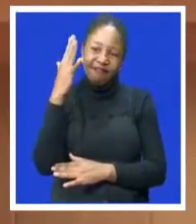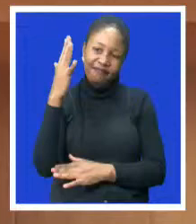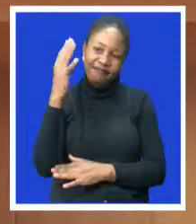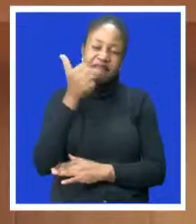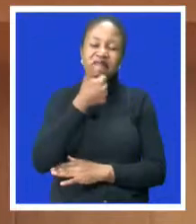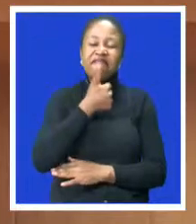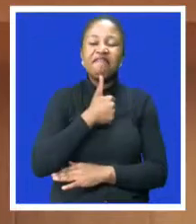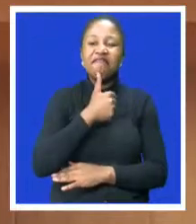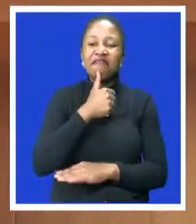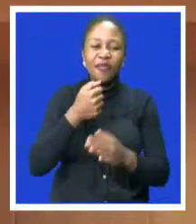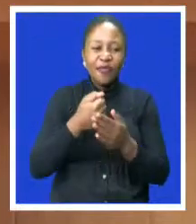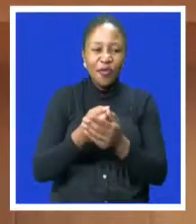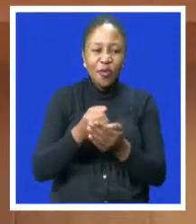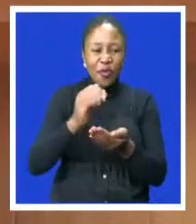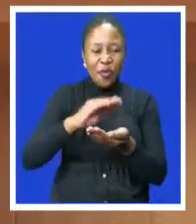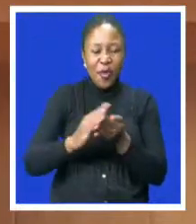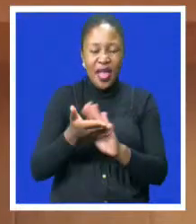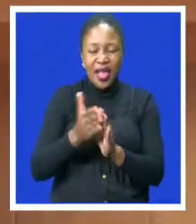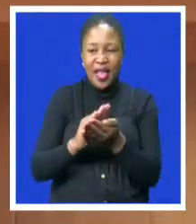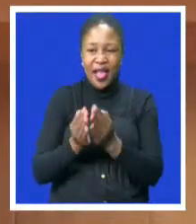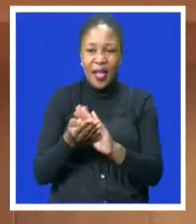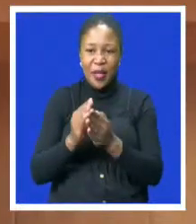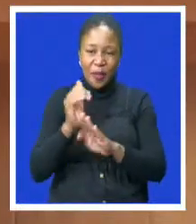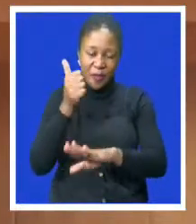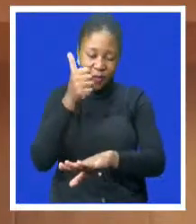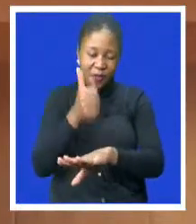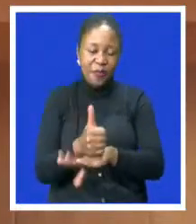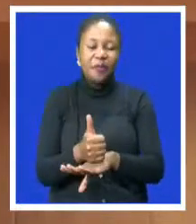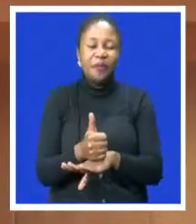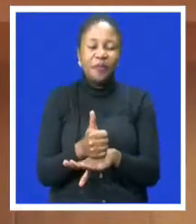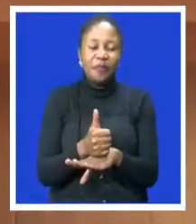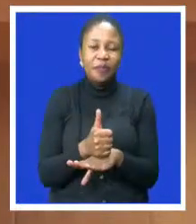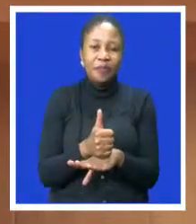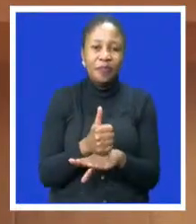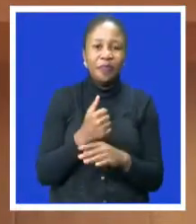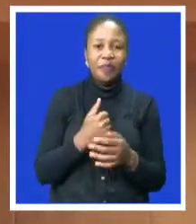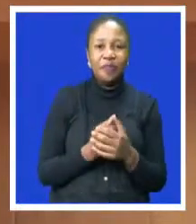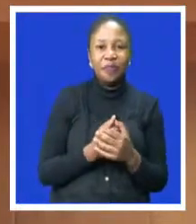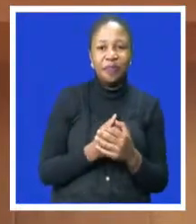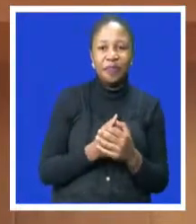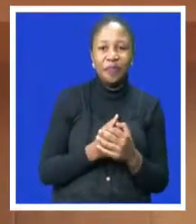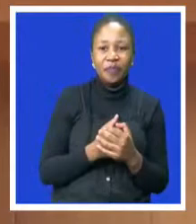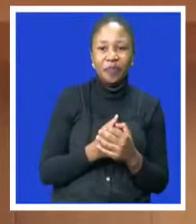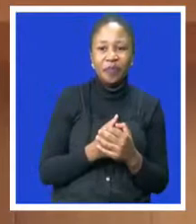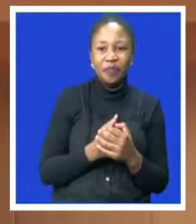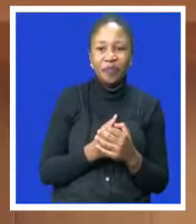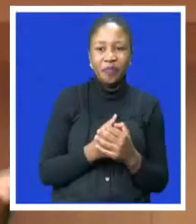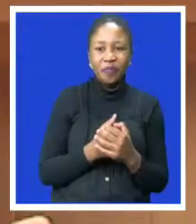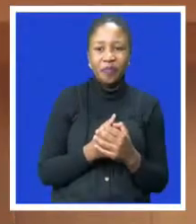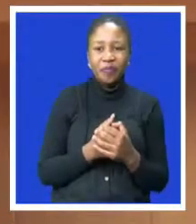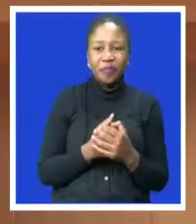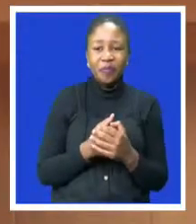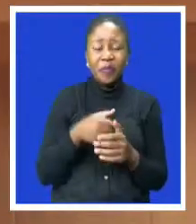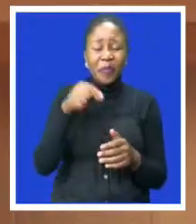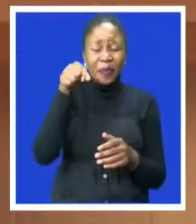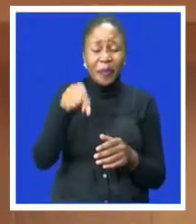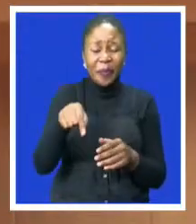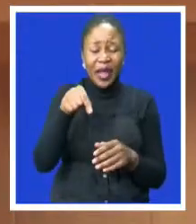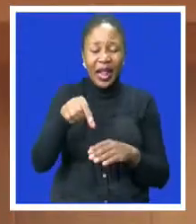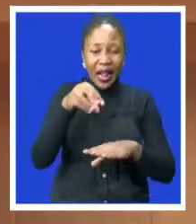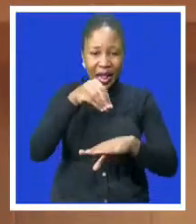were created by God. So what does that mean? On earth, we have things that were made by